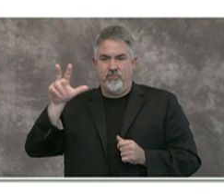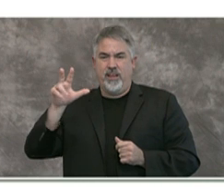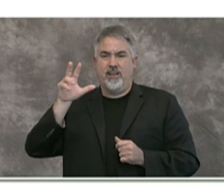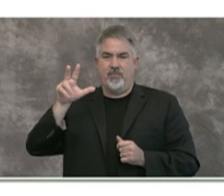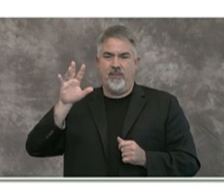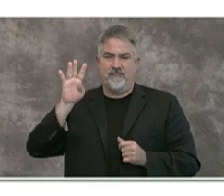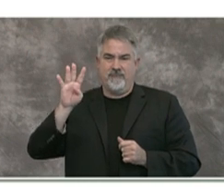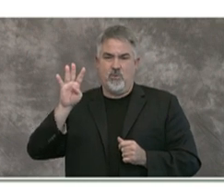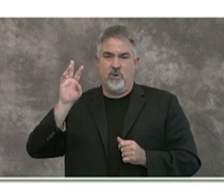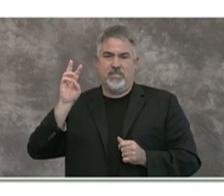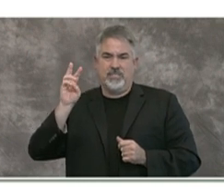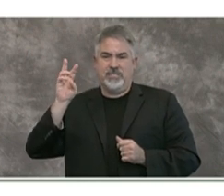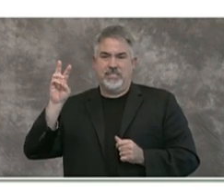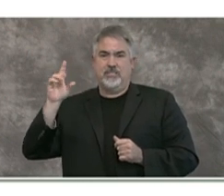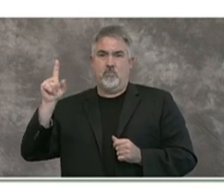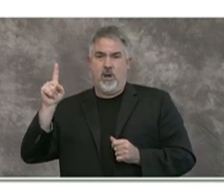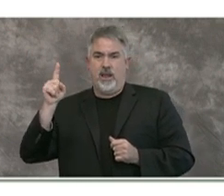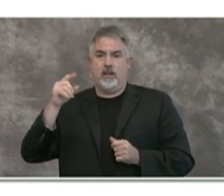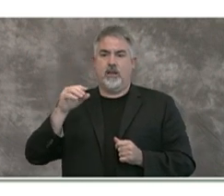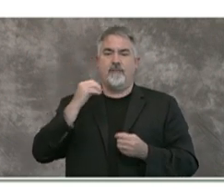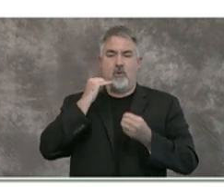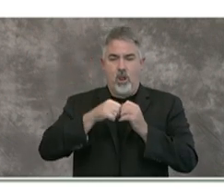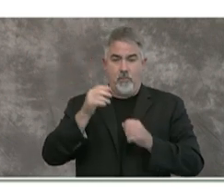1-800-339-4661. Again, that number is